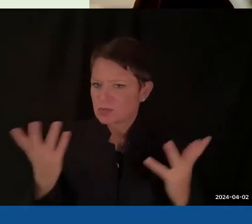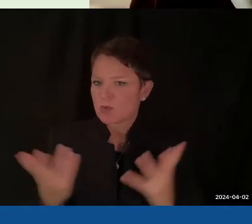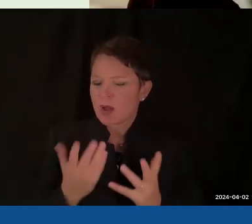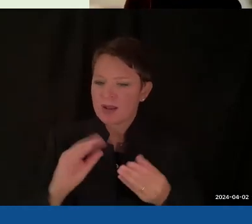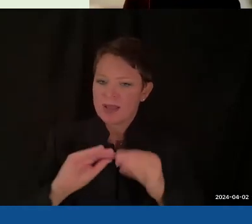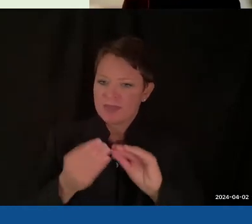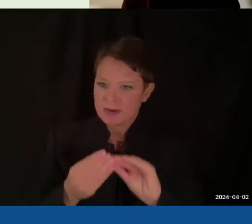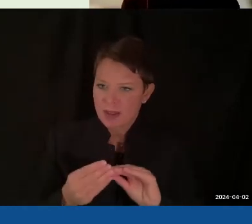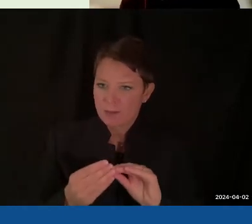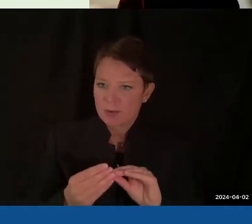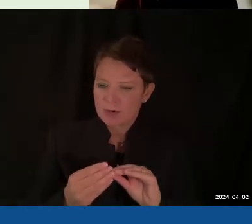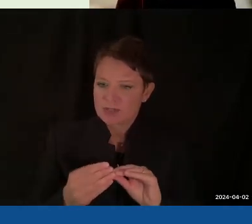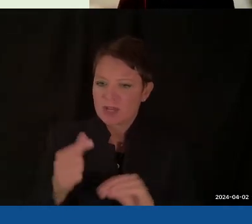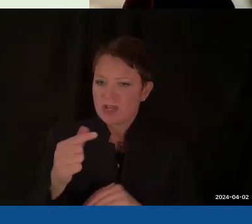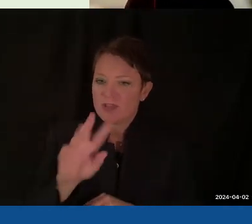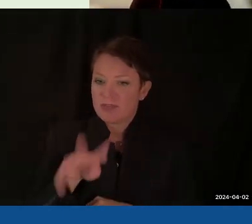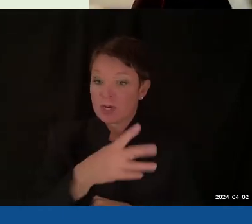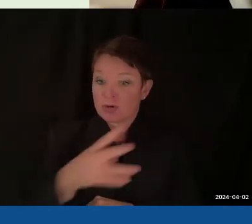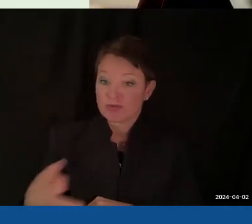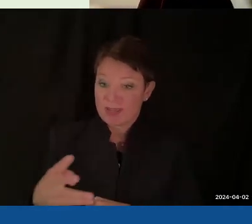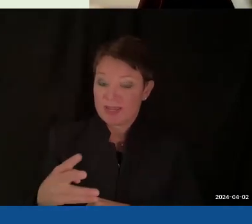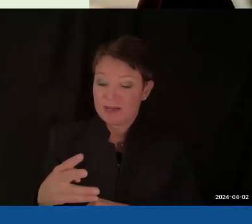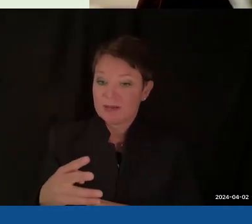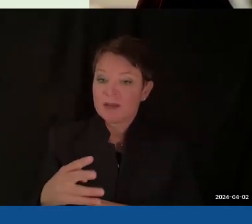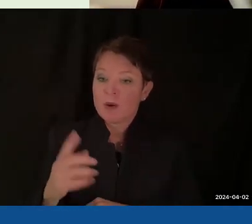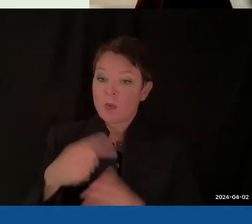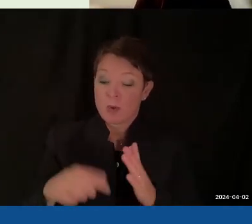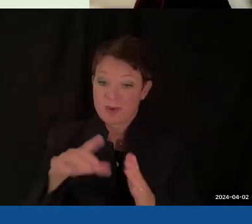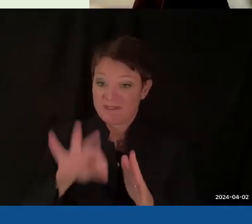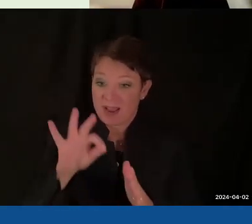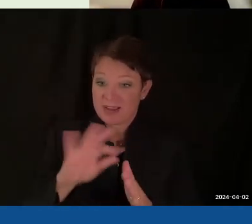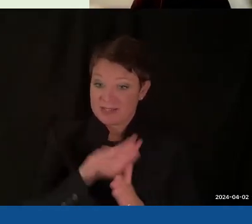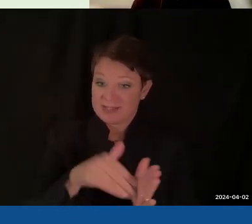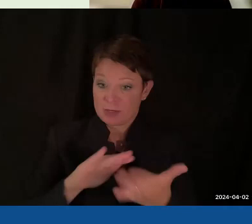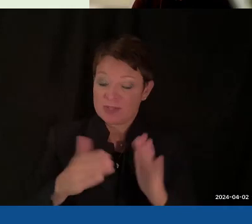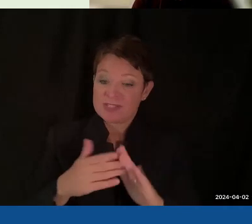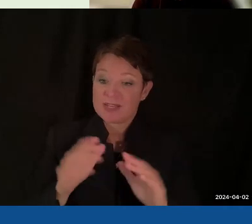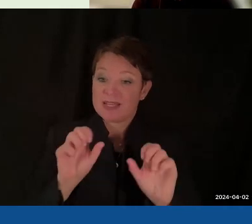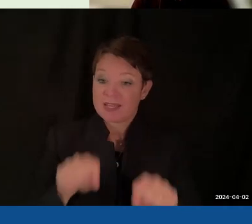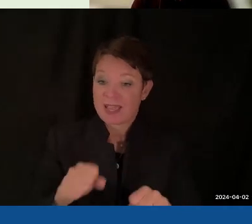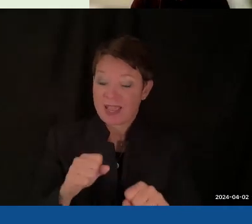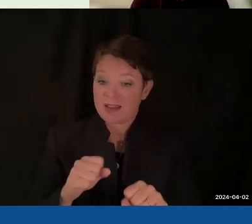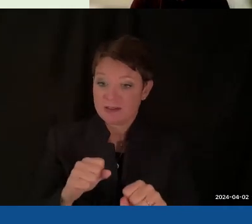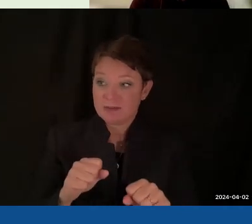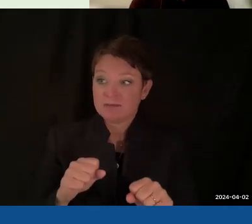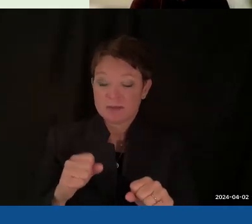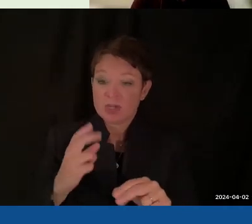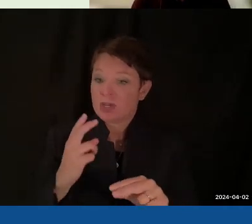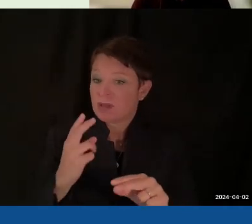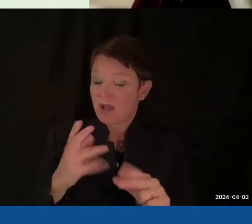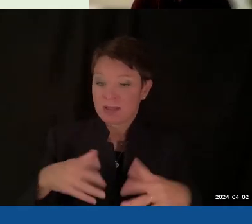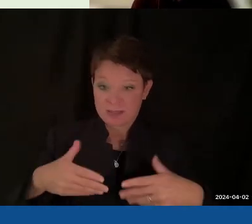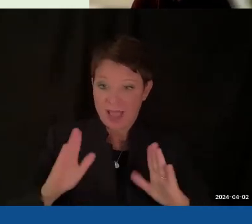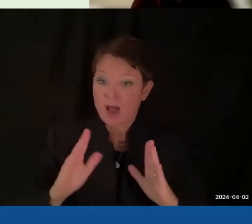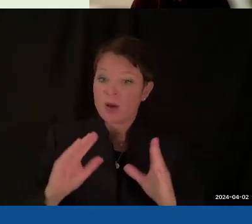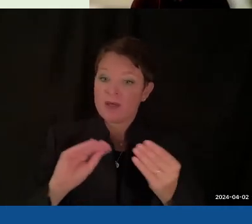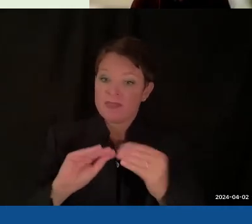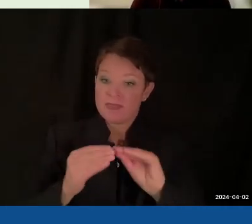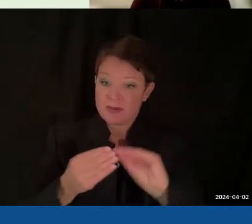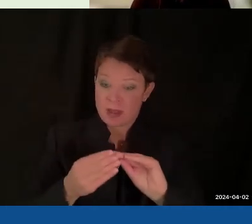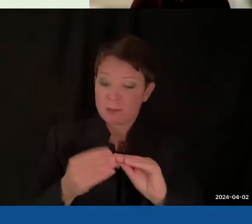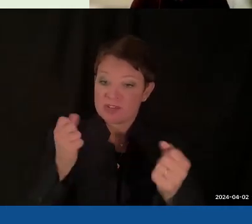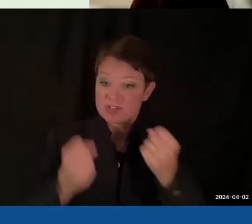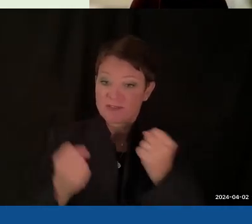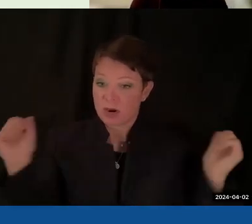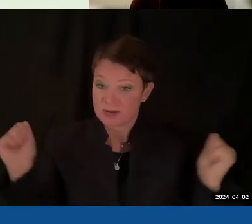are such that a grid network such as the one that we find in Center City can absorb the number of cars that are going to be coming into the